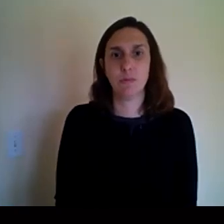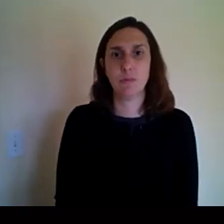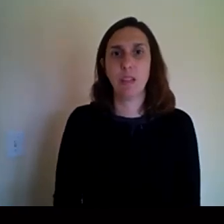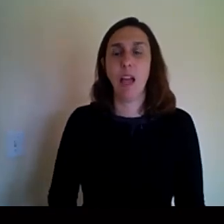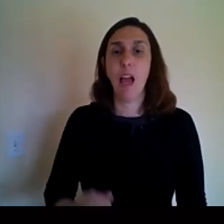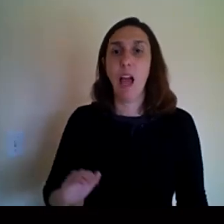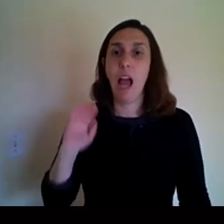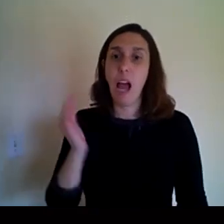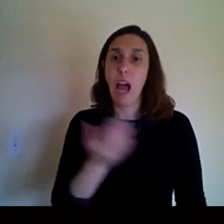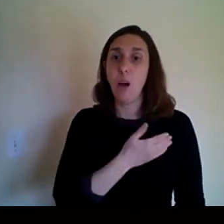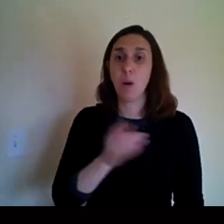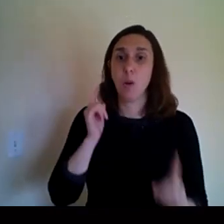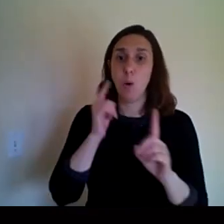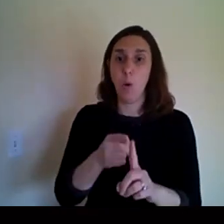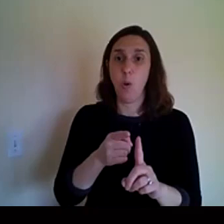inverse,